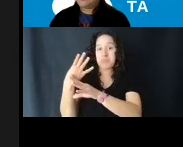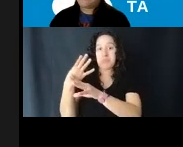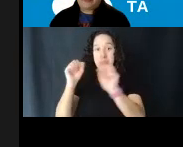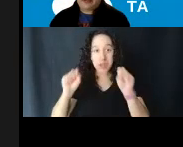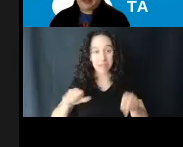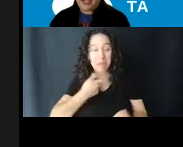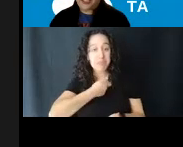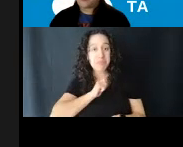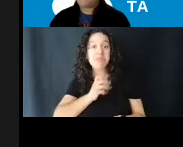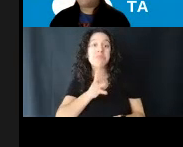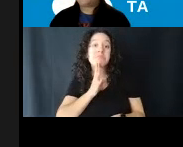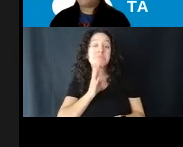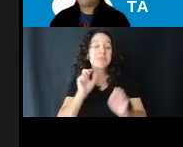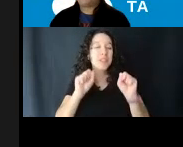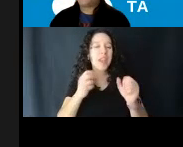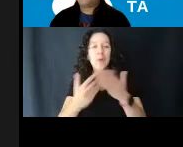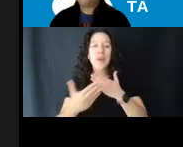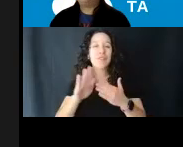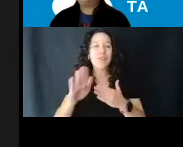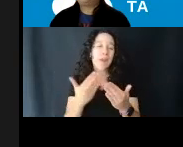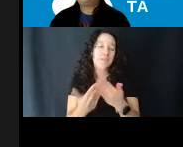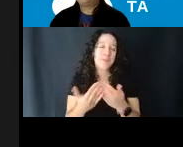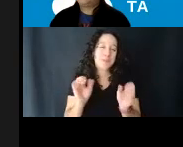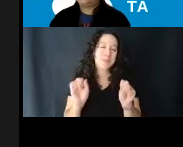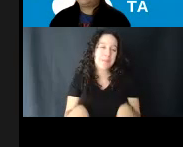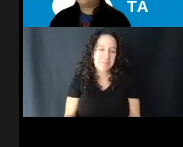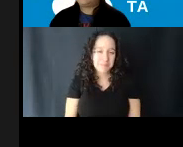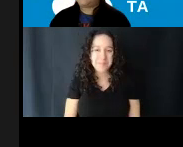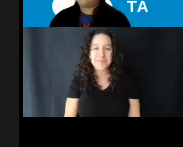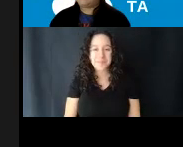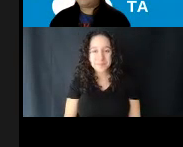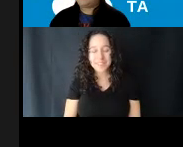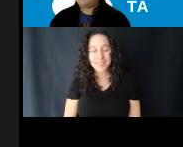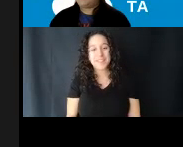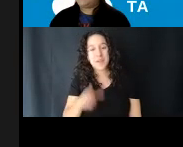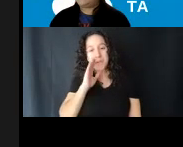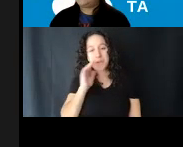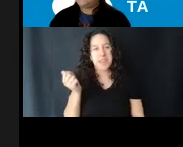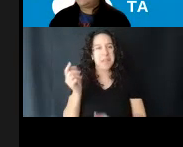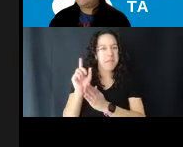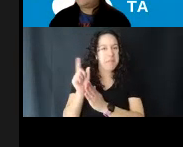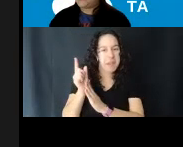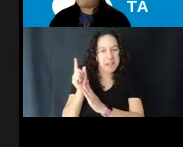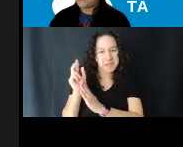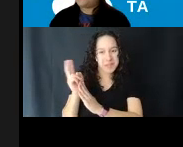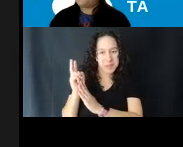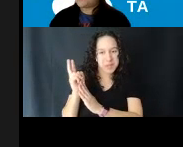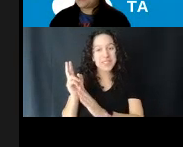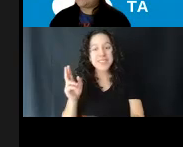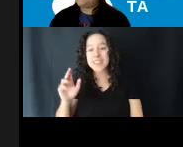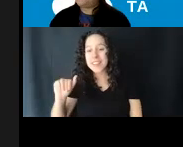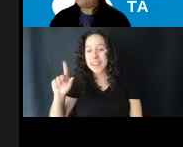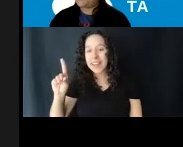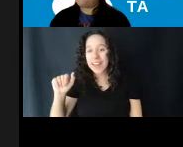unmute yourself. Feel free to do whatever feels comfortable for you. So I'll just give everyone a minute. So we have Adam.